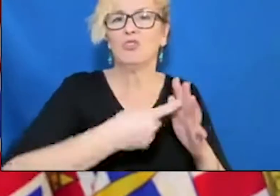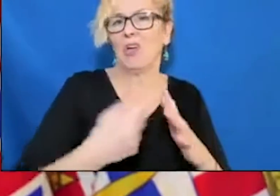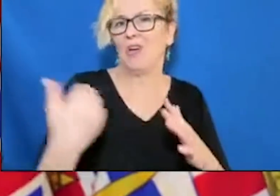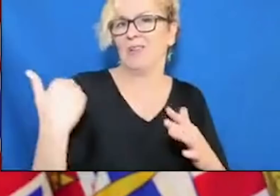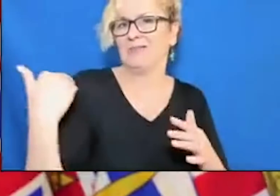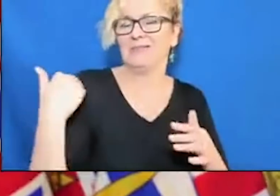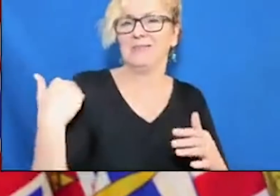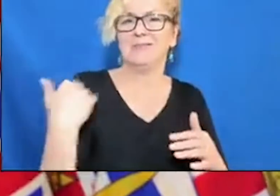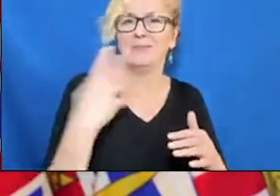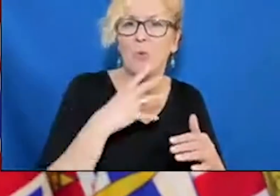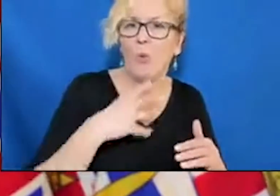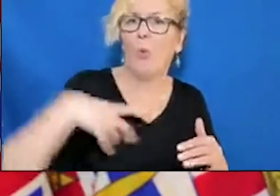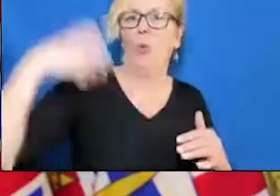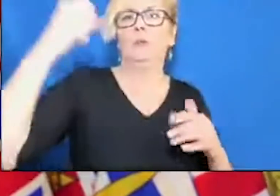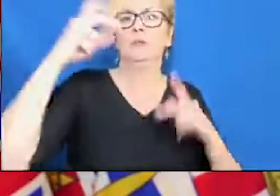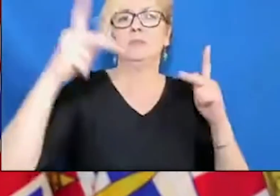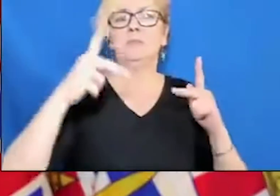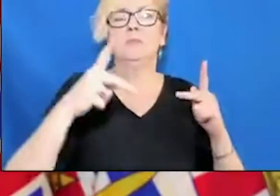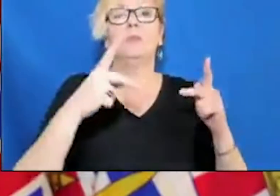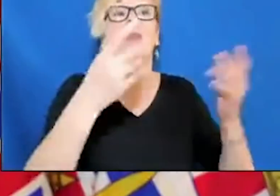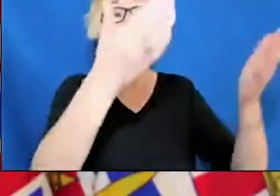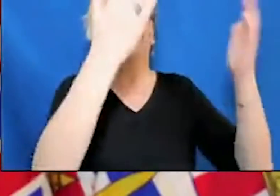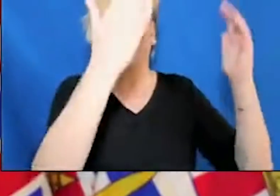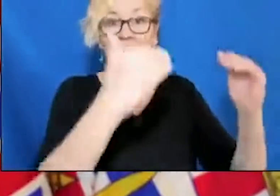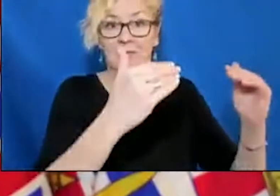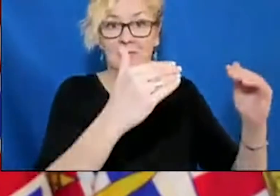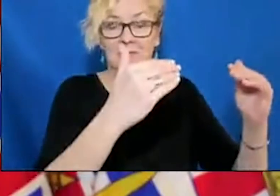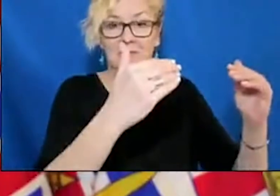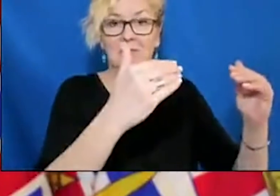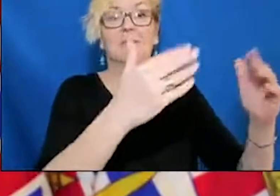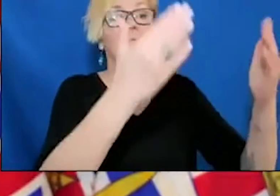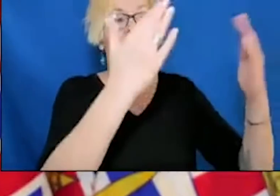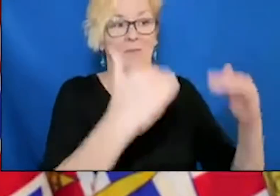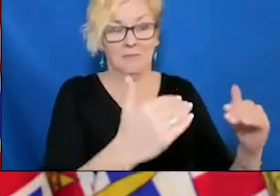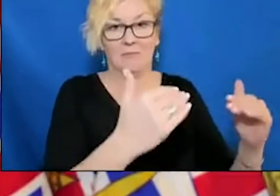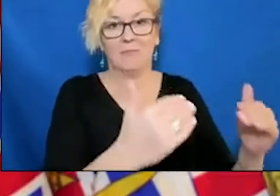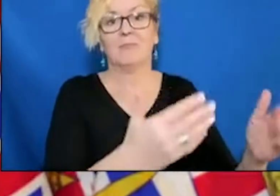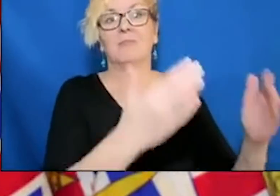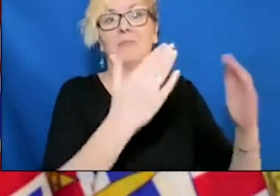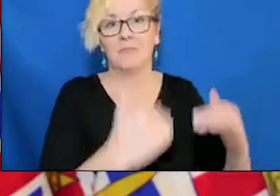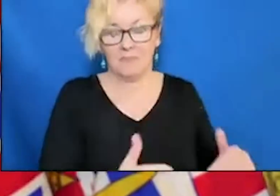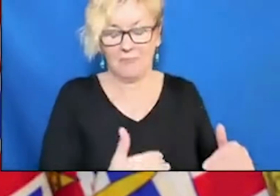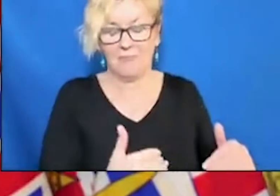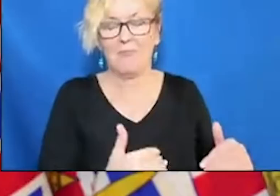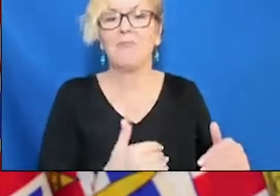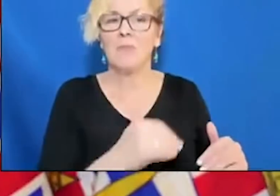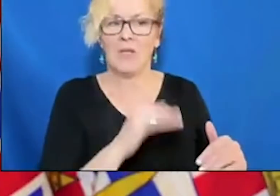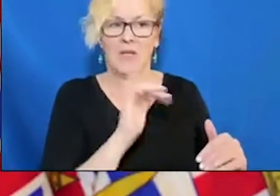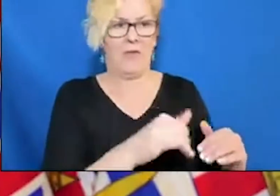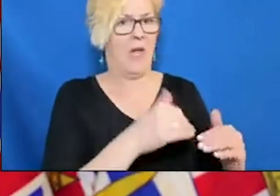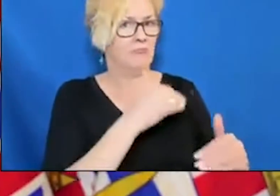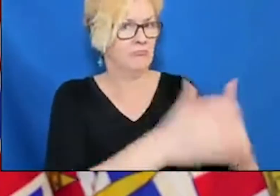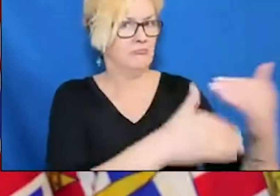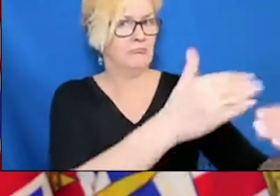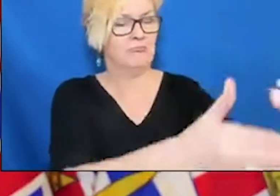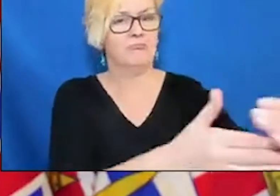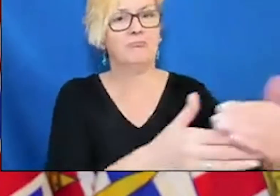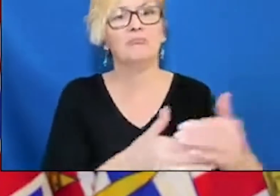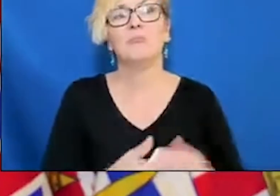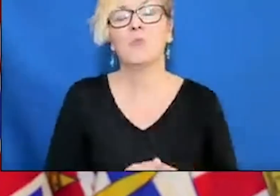that doing it this way, putting out those hotspots in those areas that we are seeing outbreaks